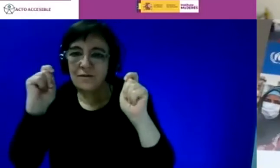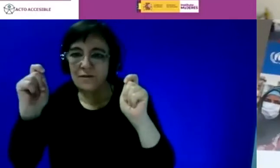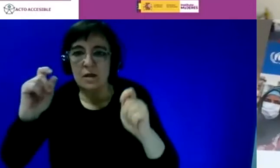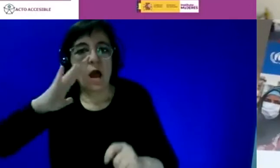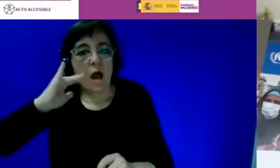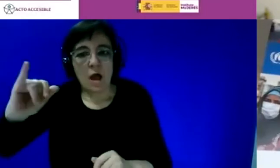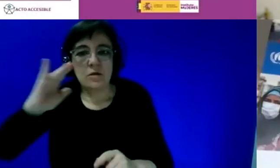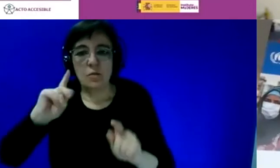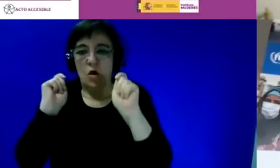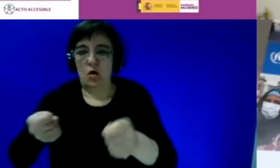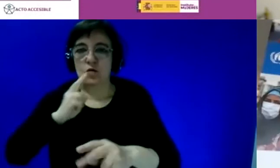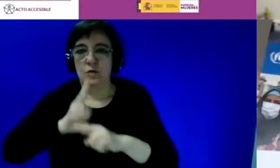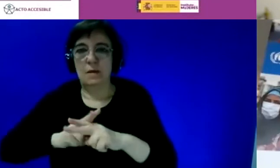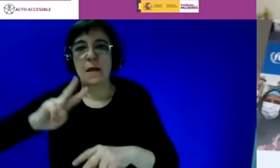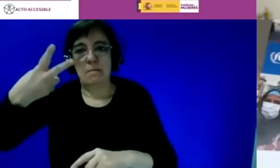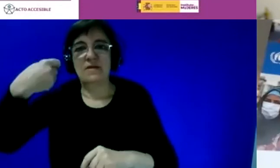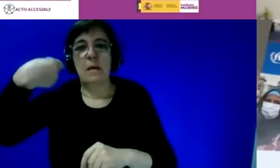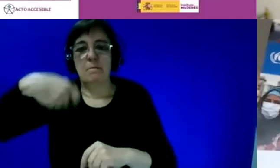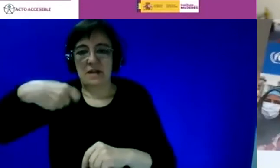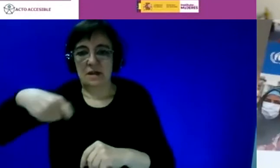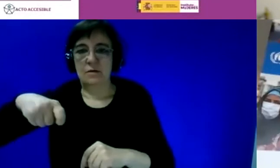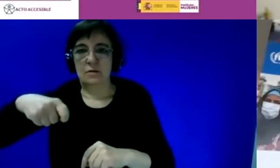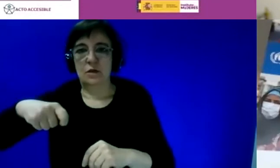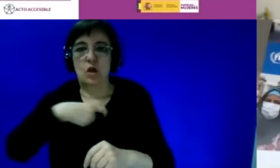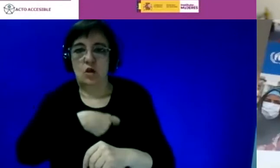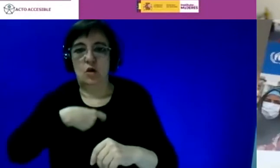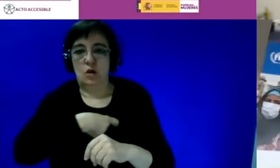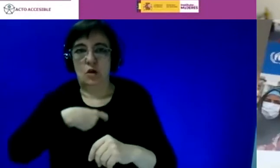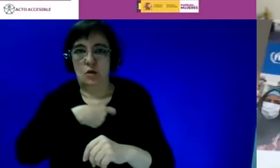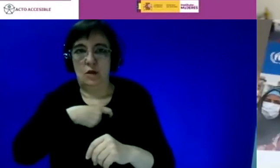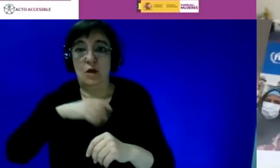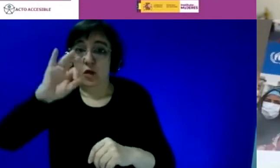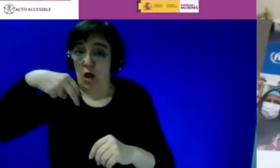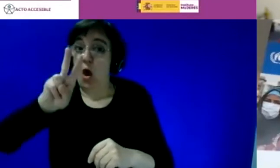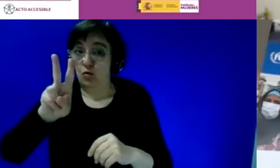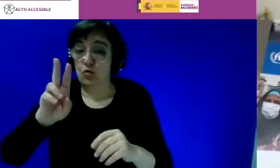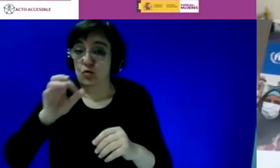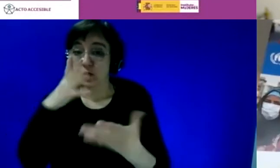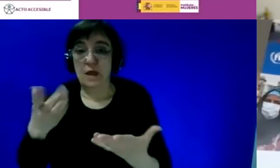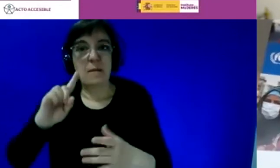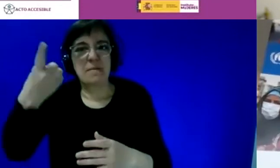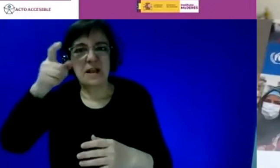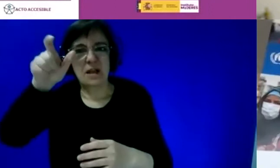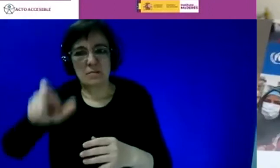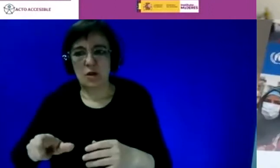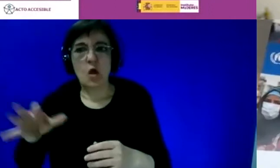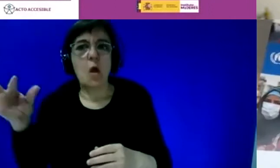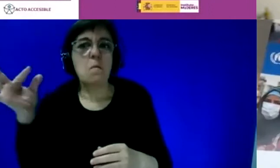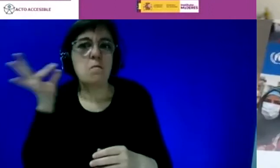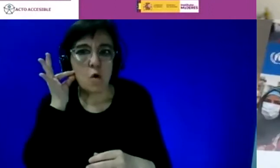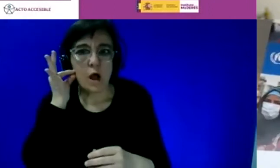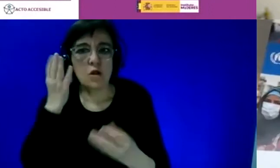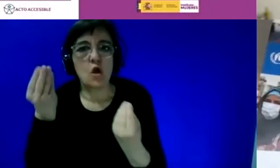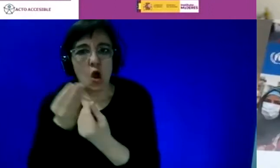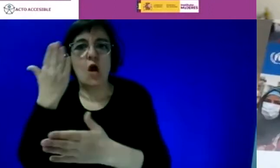vice chairs of the United Nations CEDAW Committee. She's the first person and a woman with a disability to sit on the UN